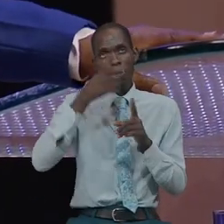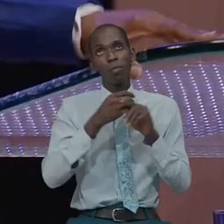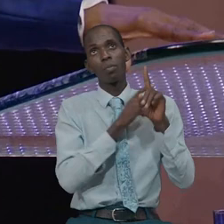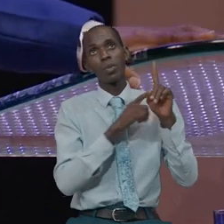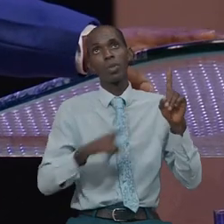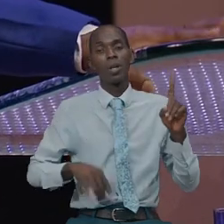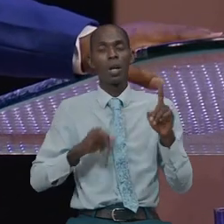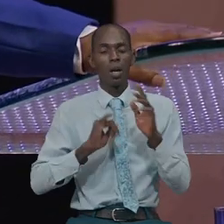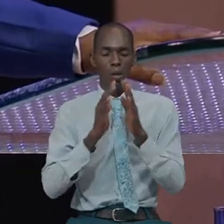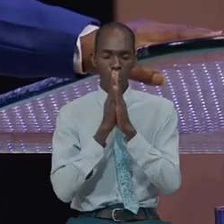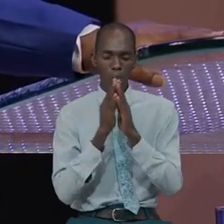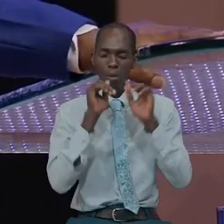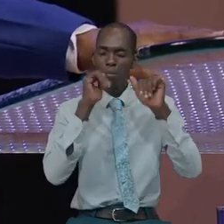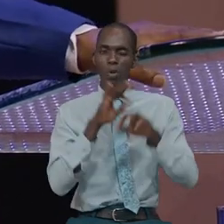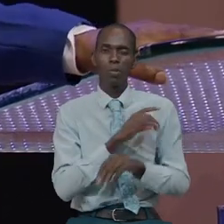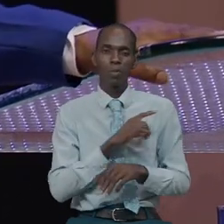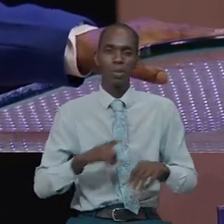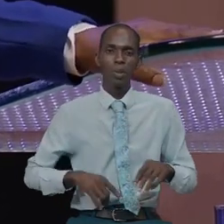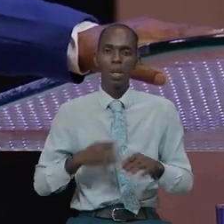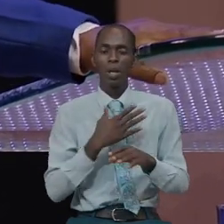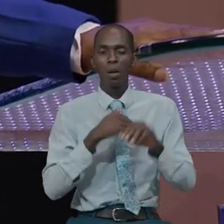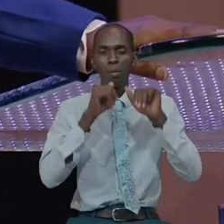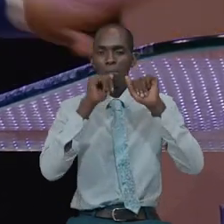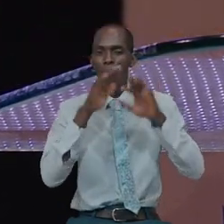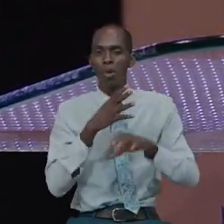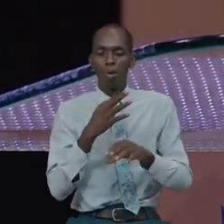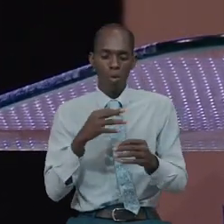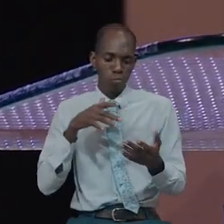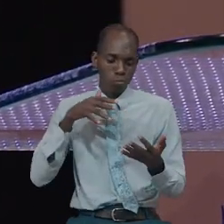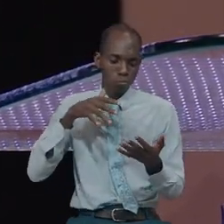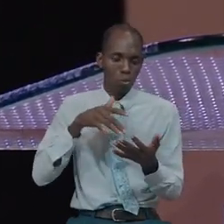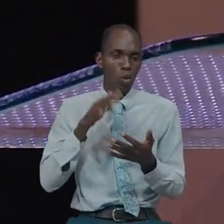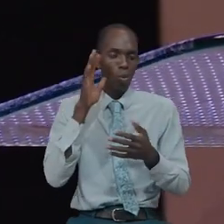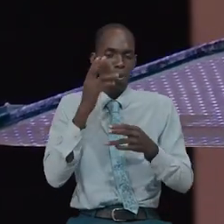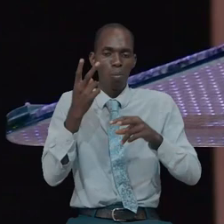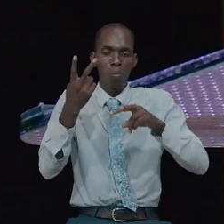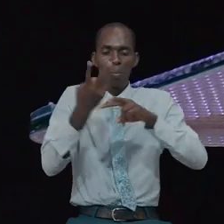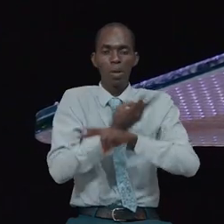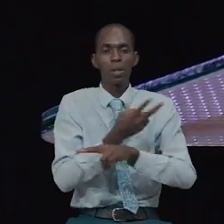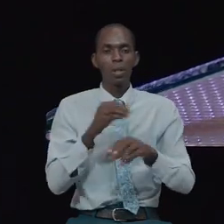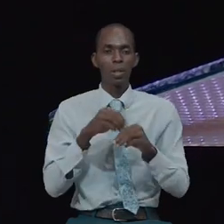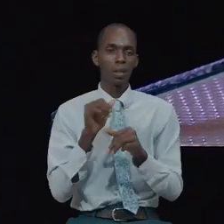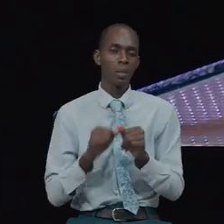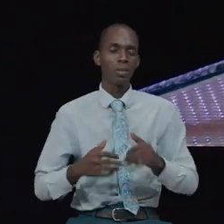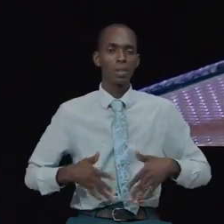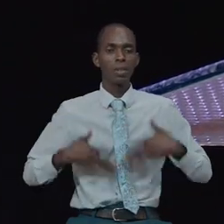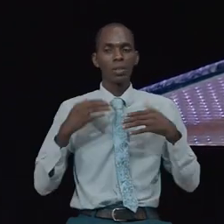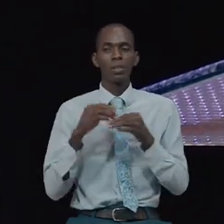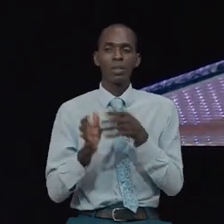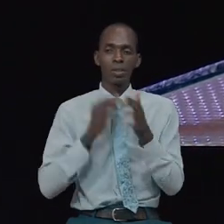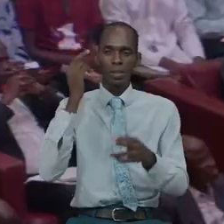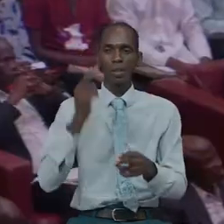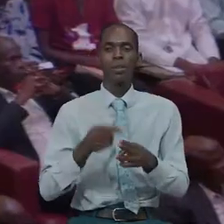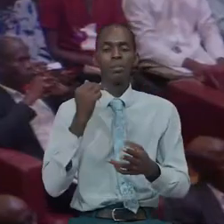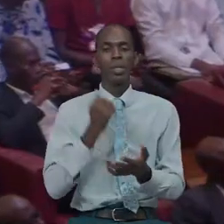pray the blessings of the Lord and the blessing of studying will multiply in every life in